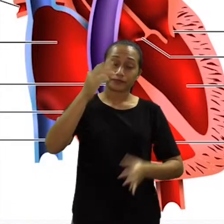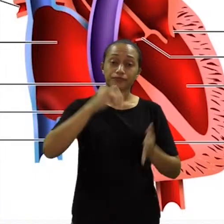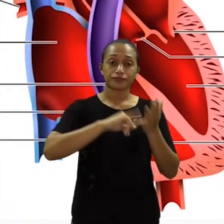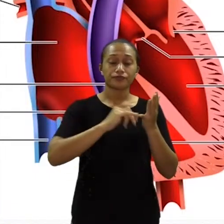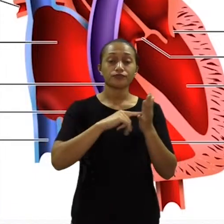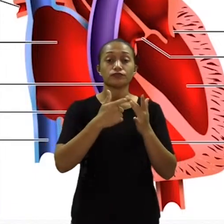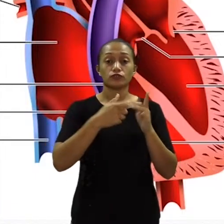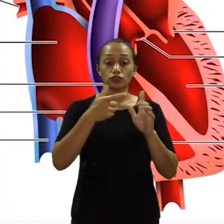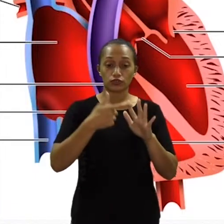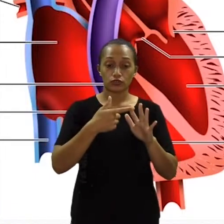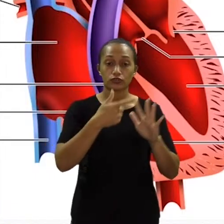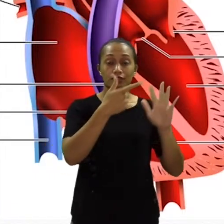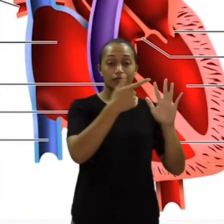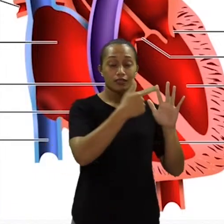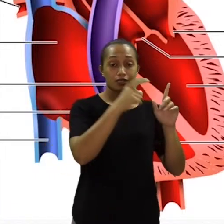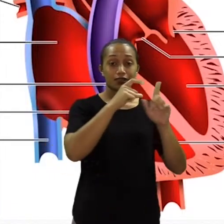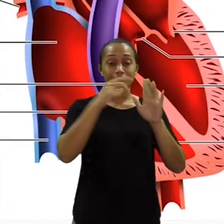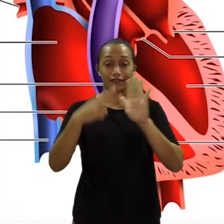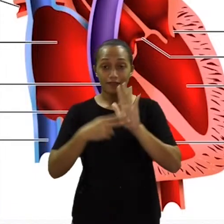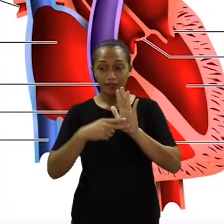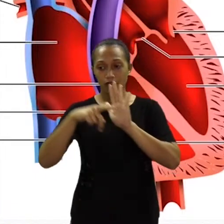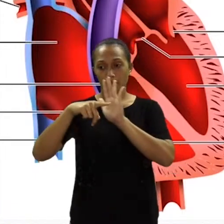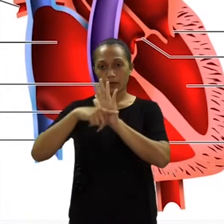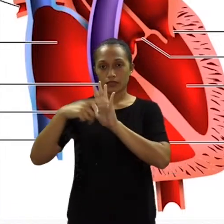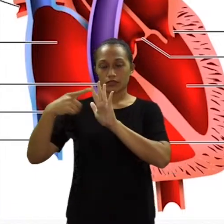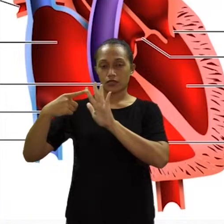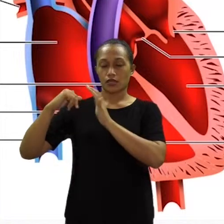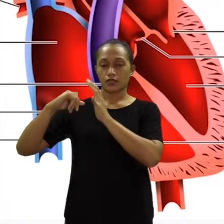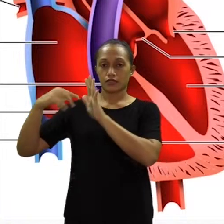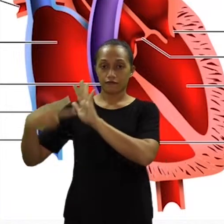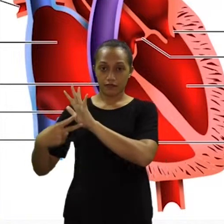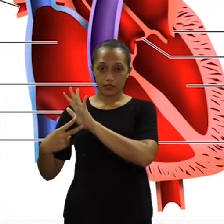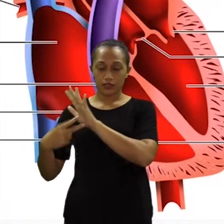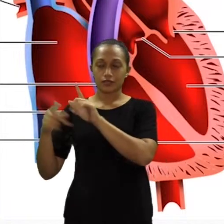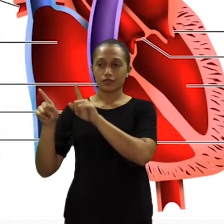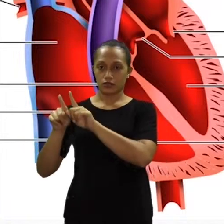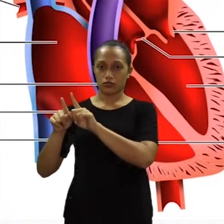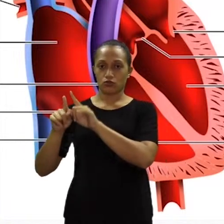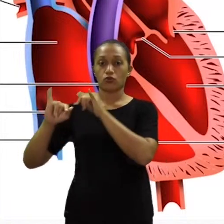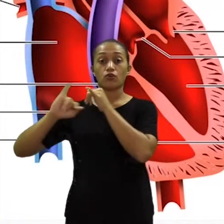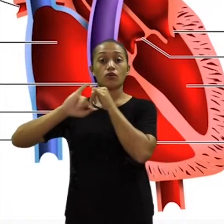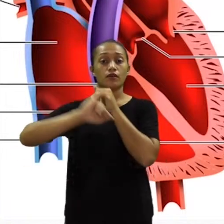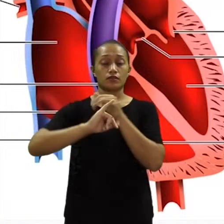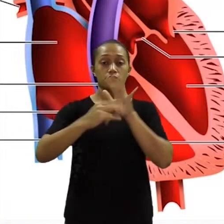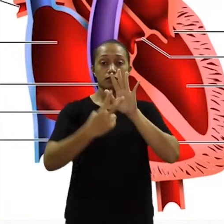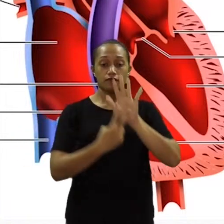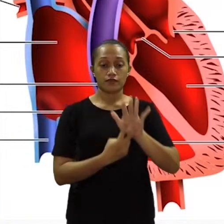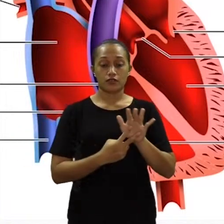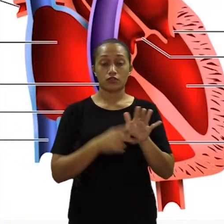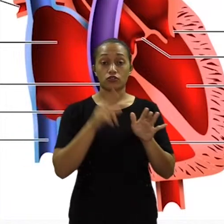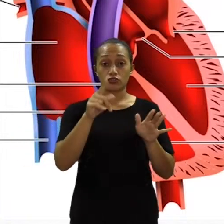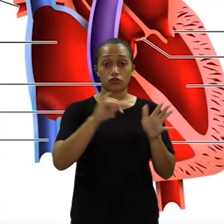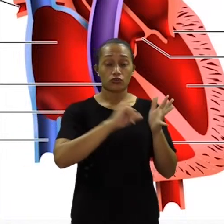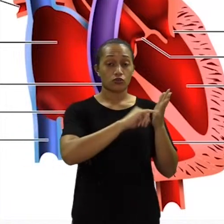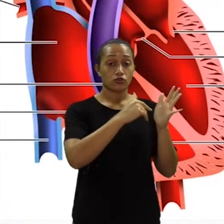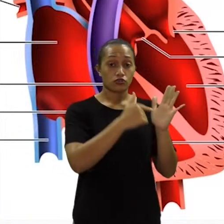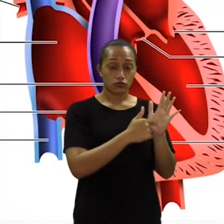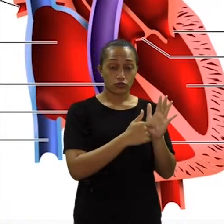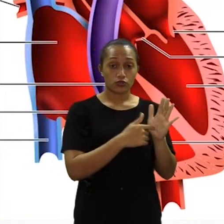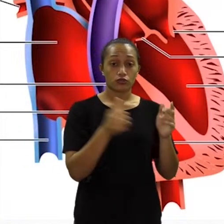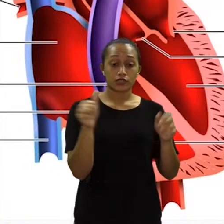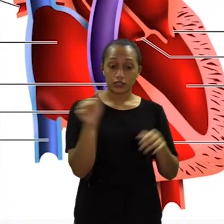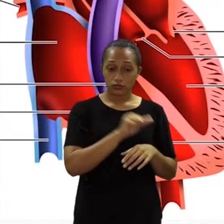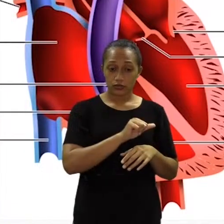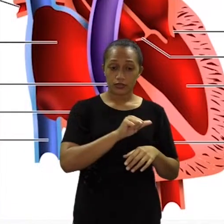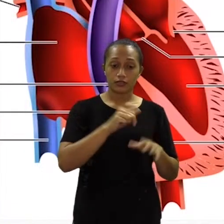volume is EDV minus ESV equals SV. Your stroke volume can be measured using